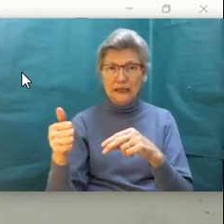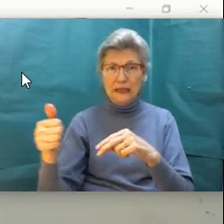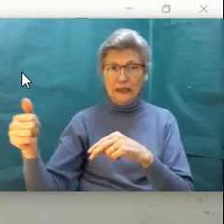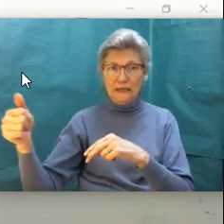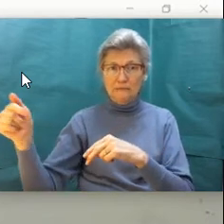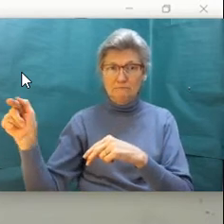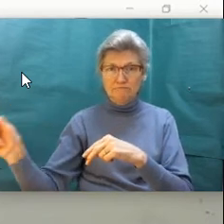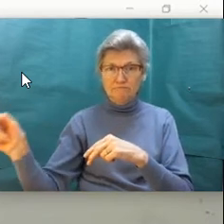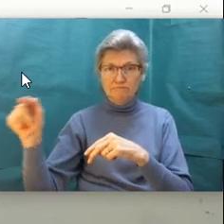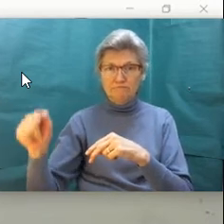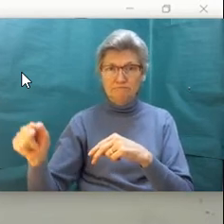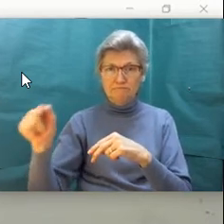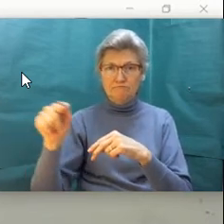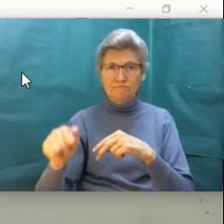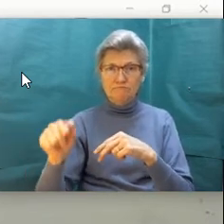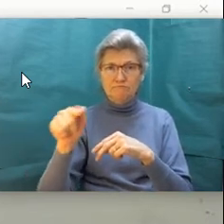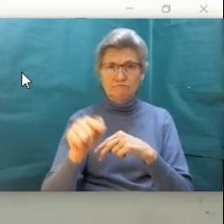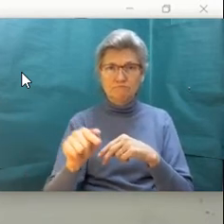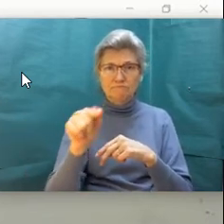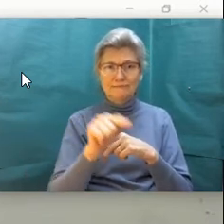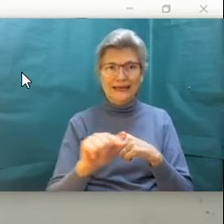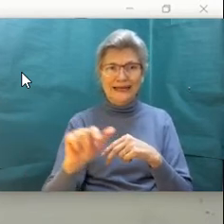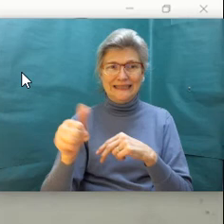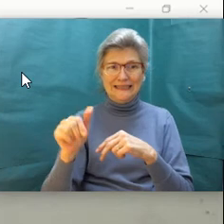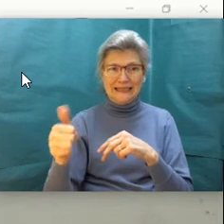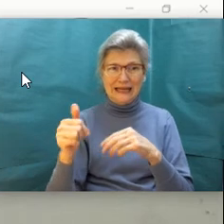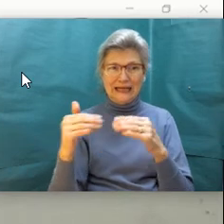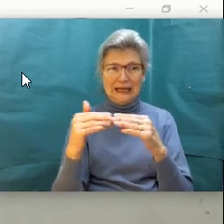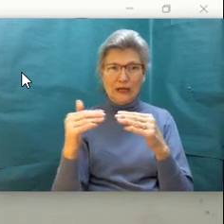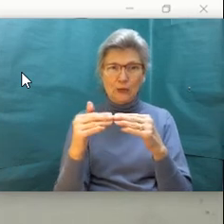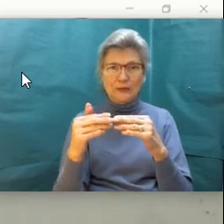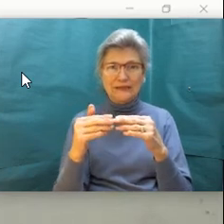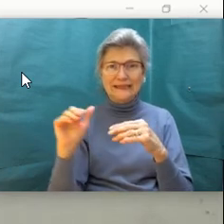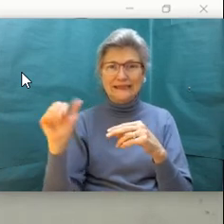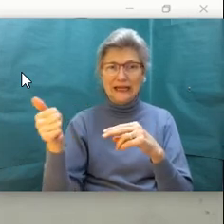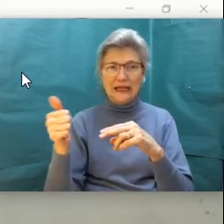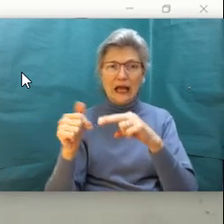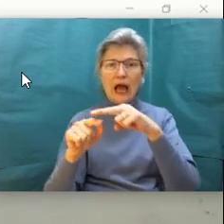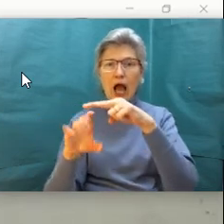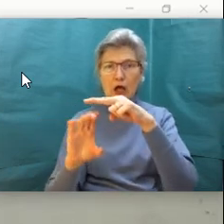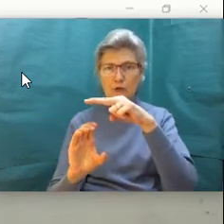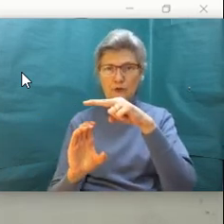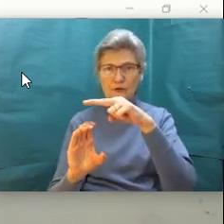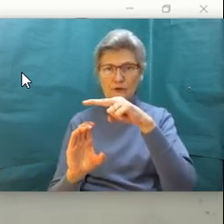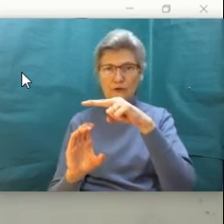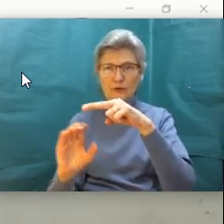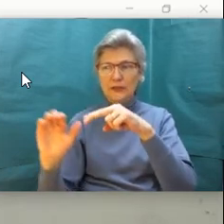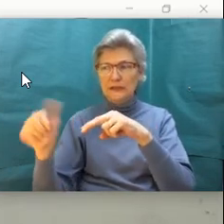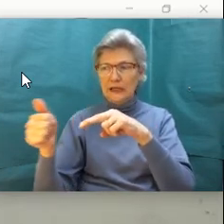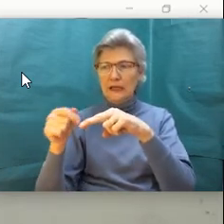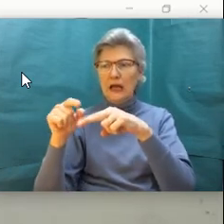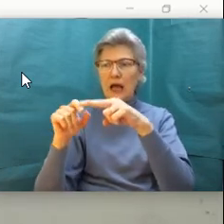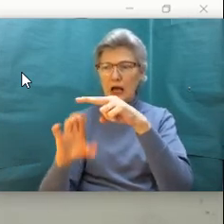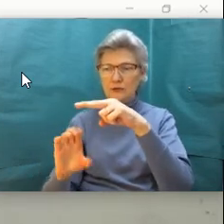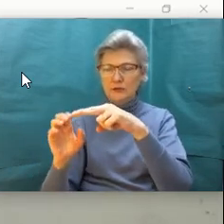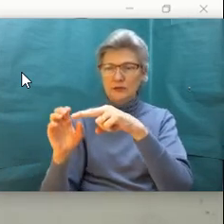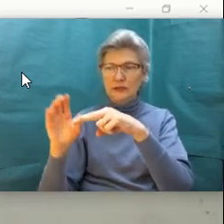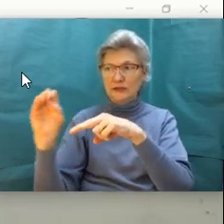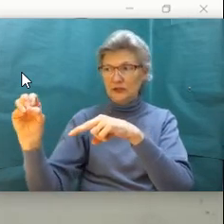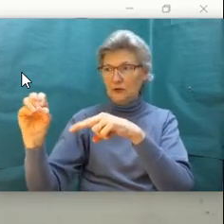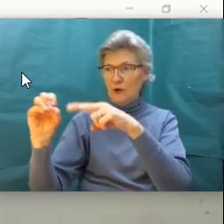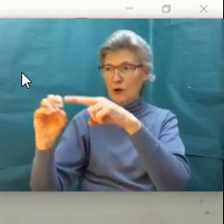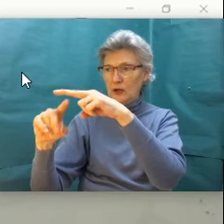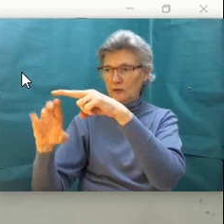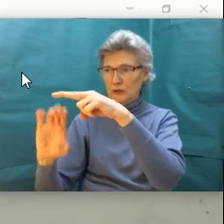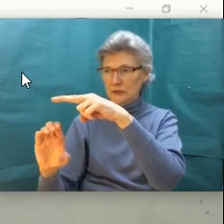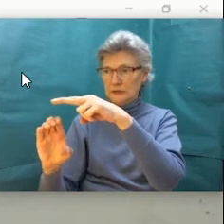increments on our number line is an increase of 10 hundredths. So I have 0